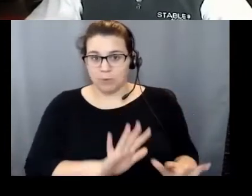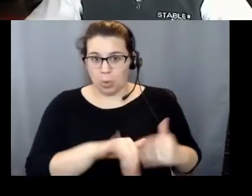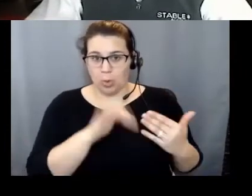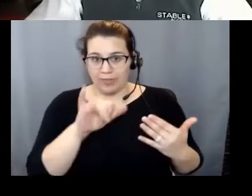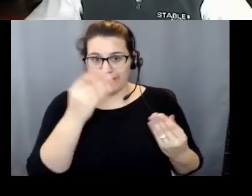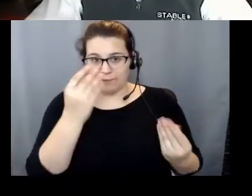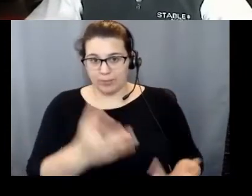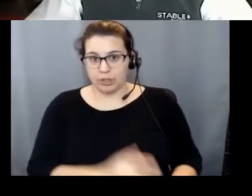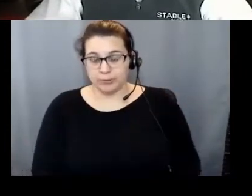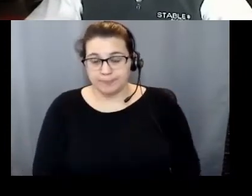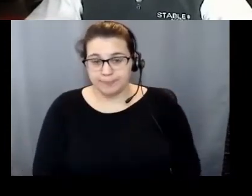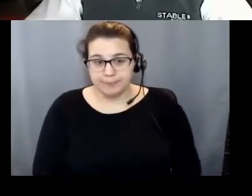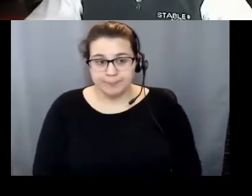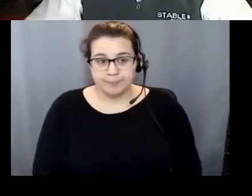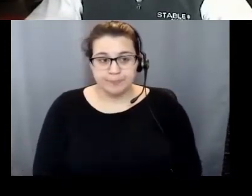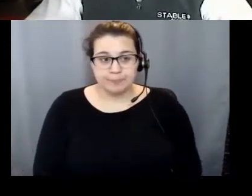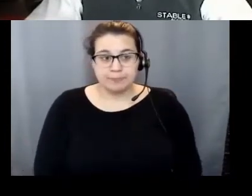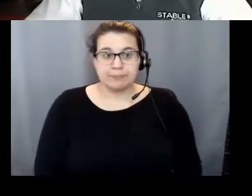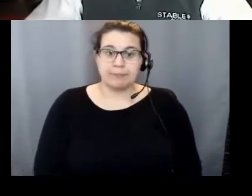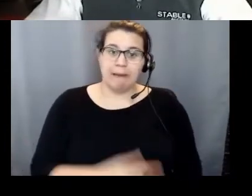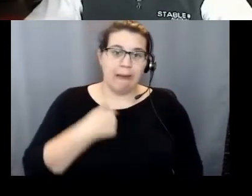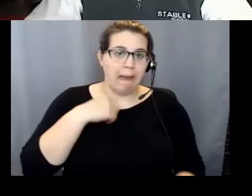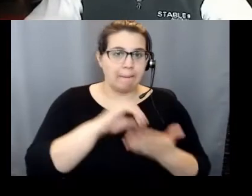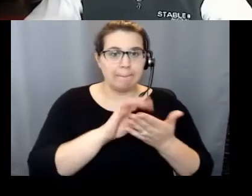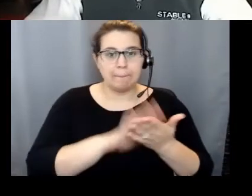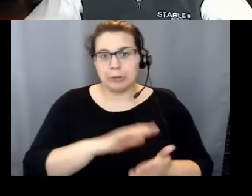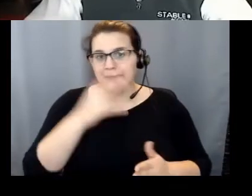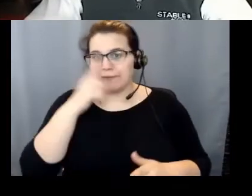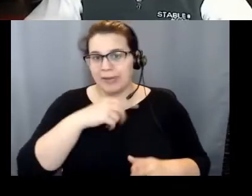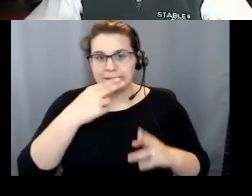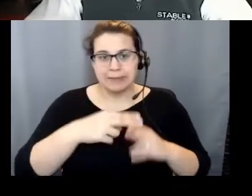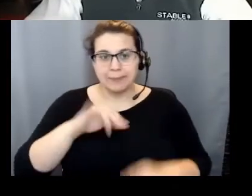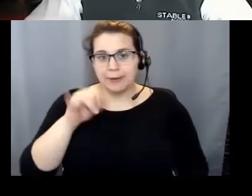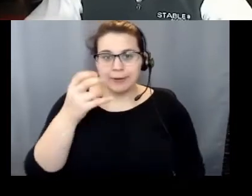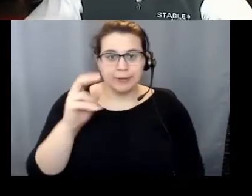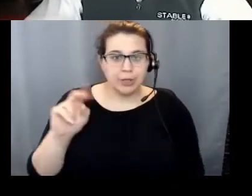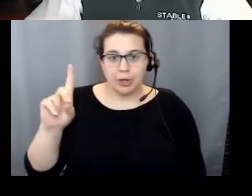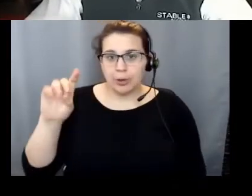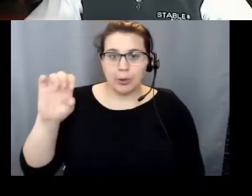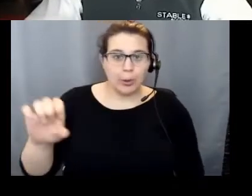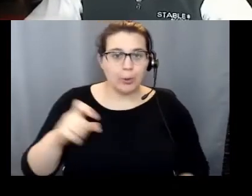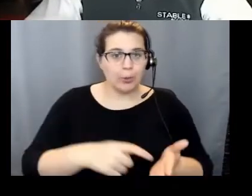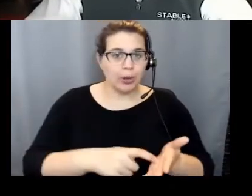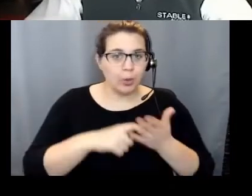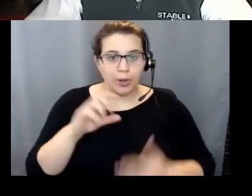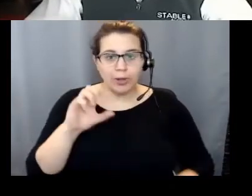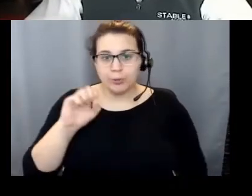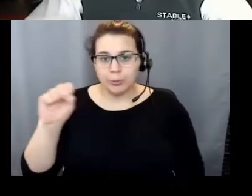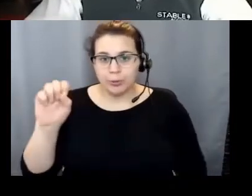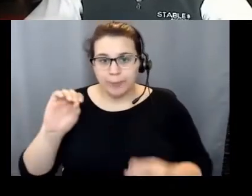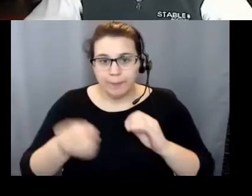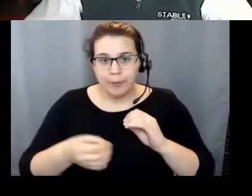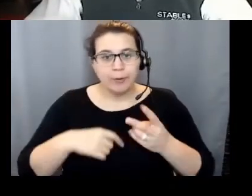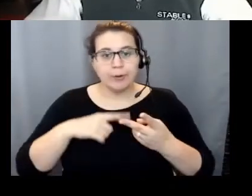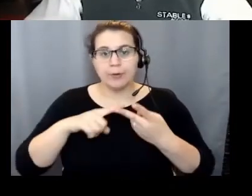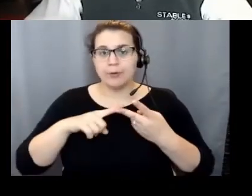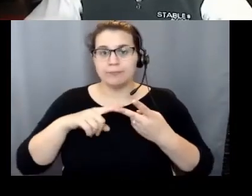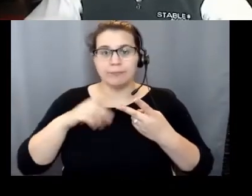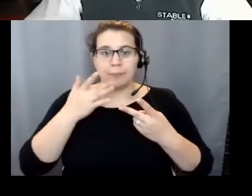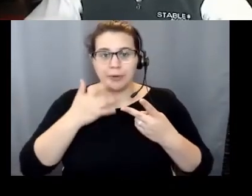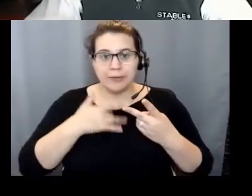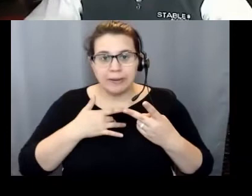I've given some examples here. I put in John Doe. It requires a social security number, date of birth. You